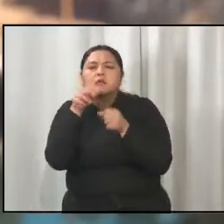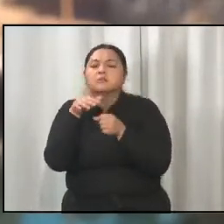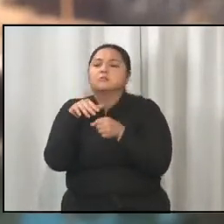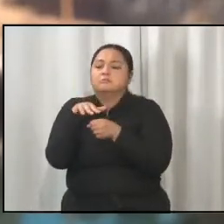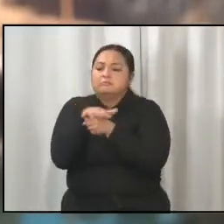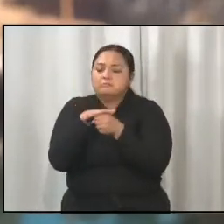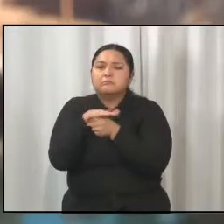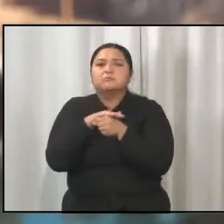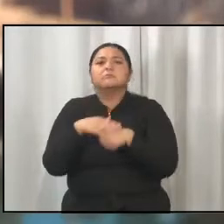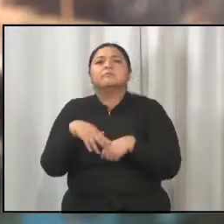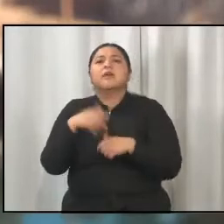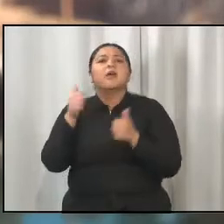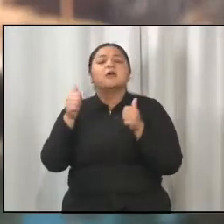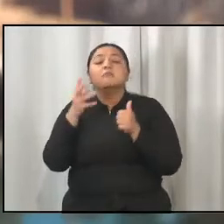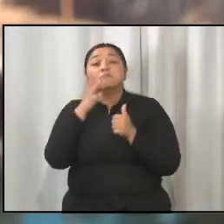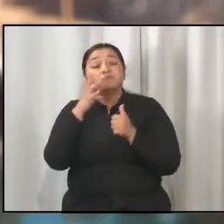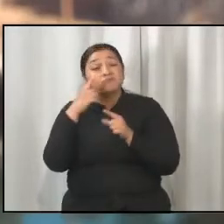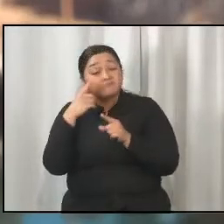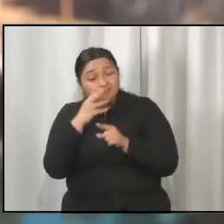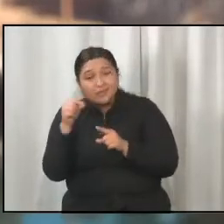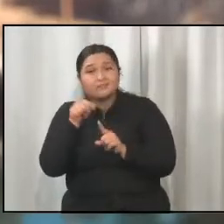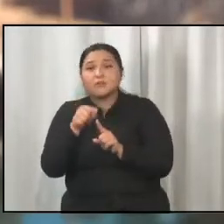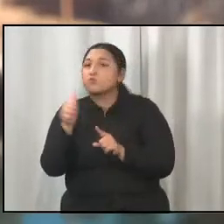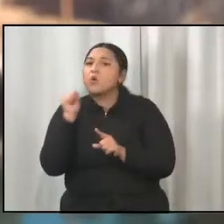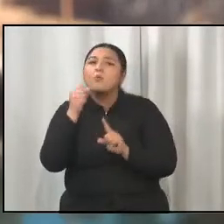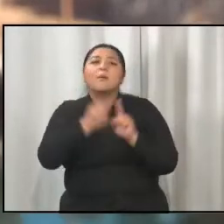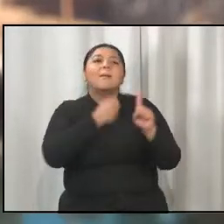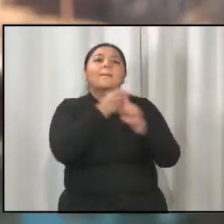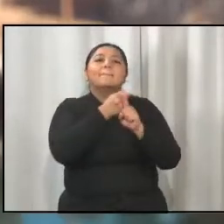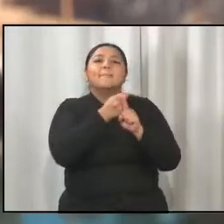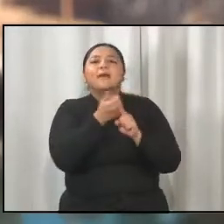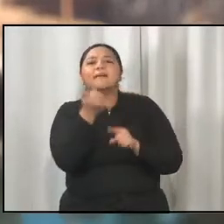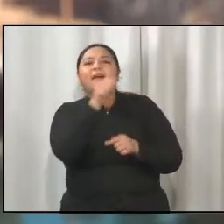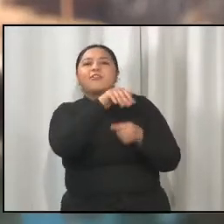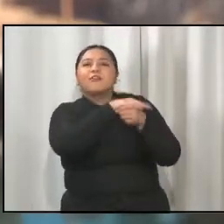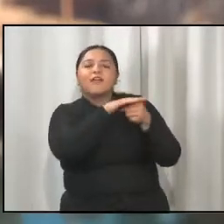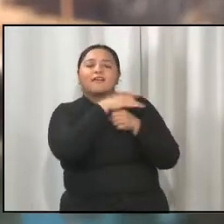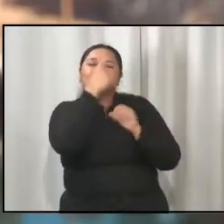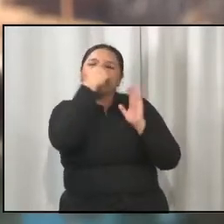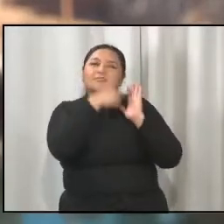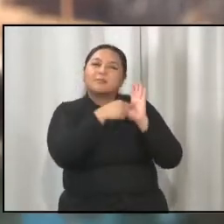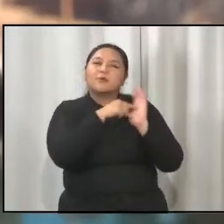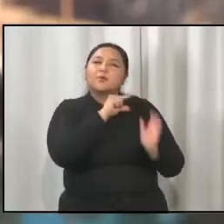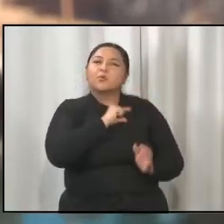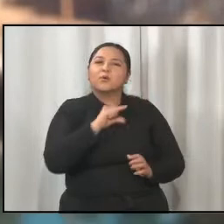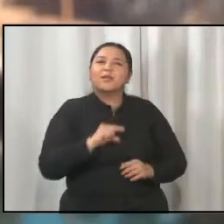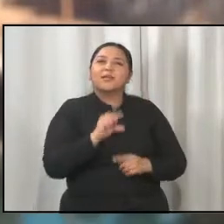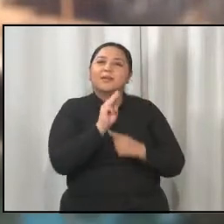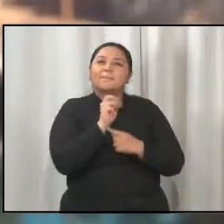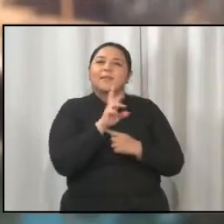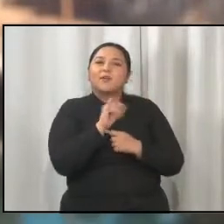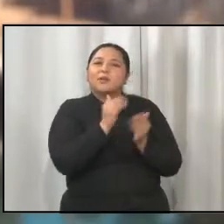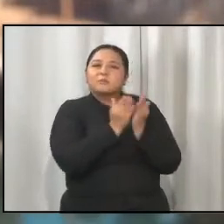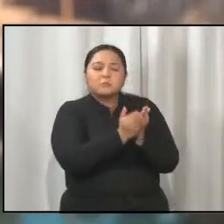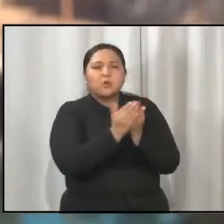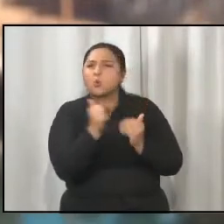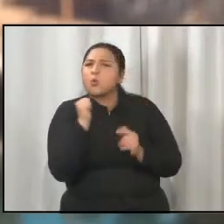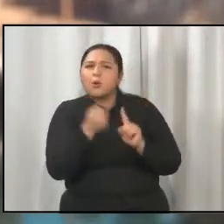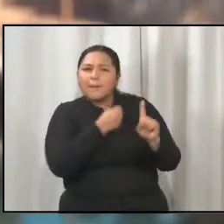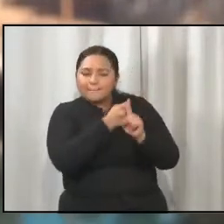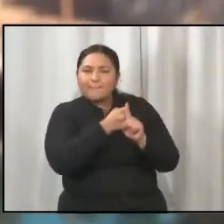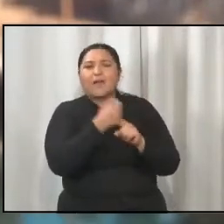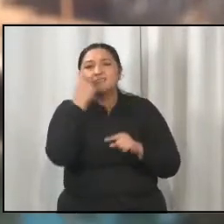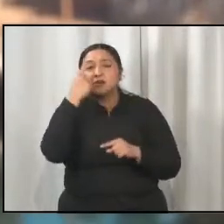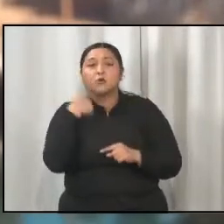as the Queen Mary. We also had the cruise ships going out there. So we've contacted our nearby businesses to